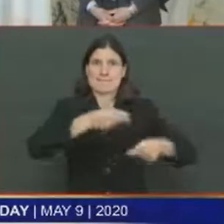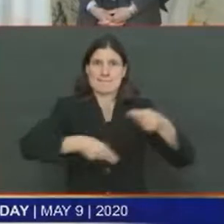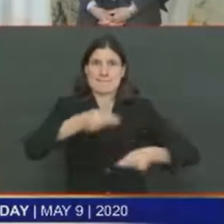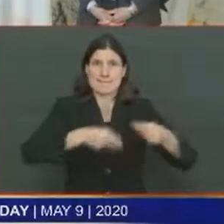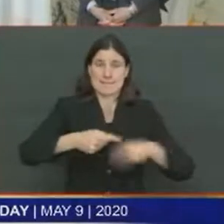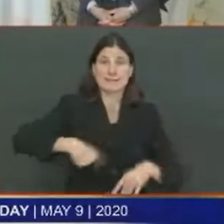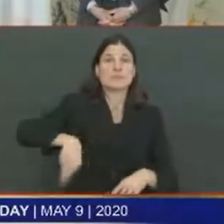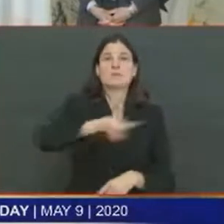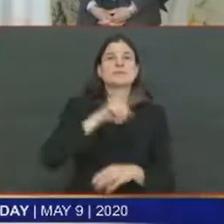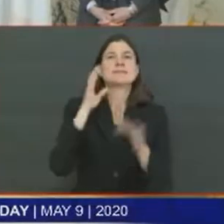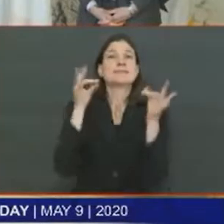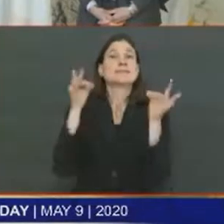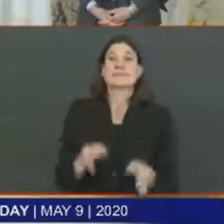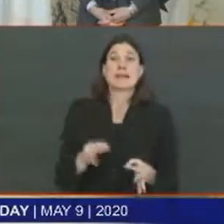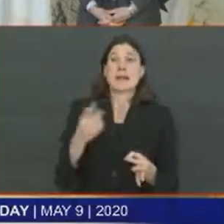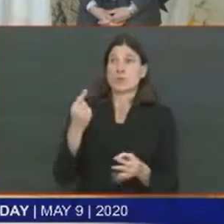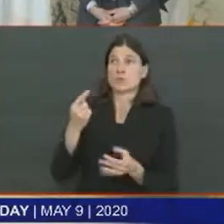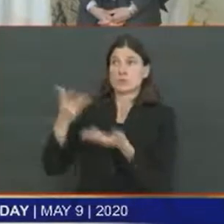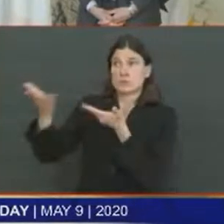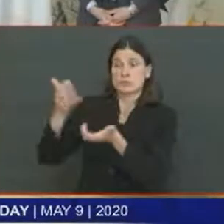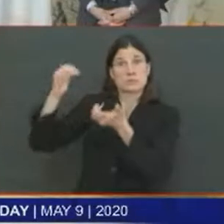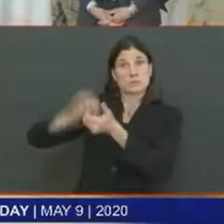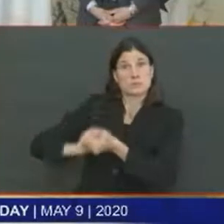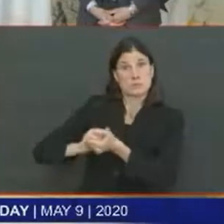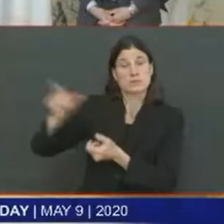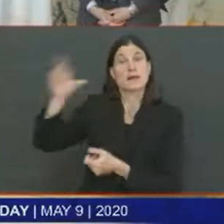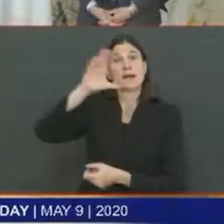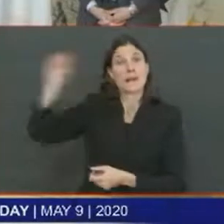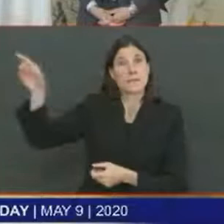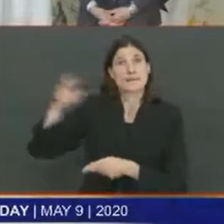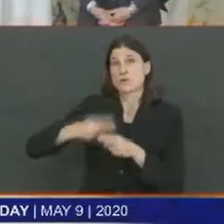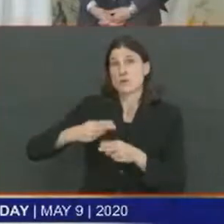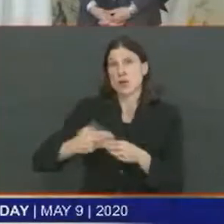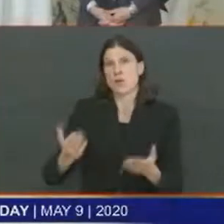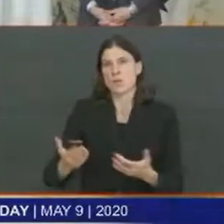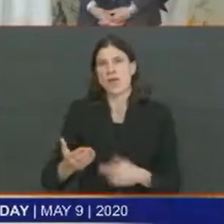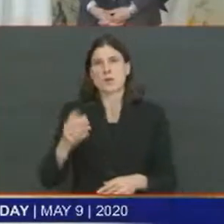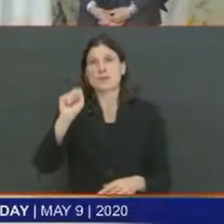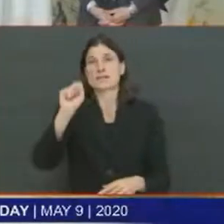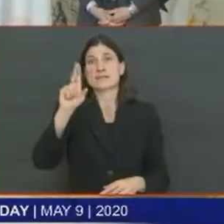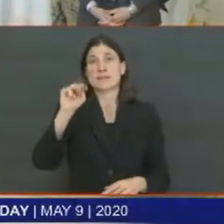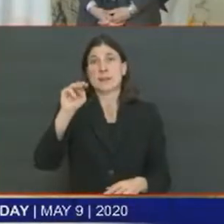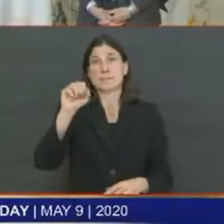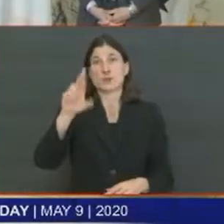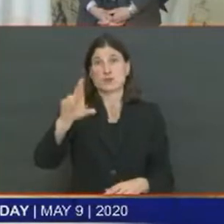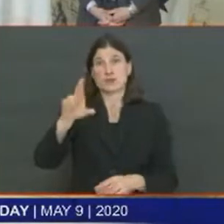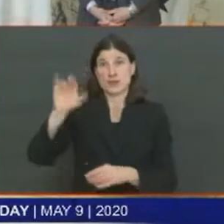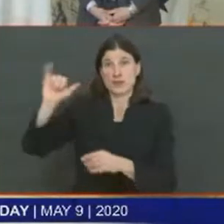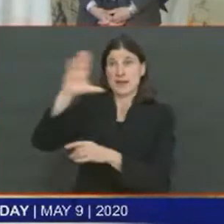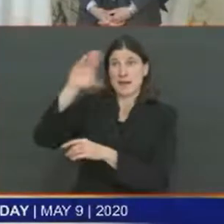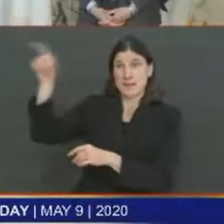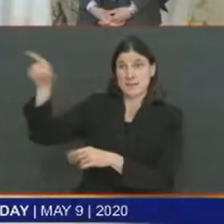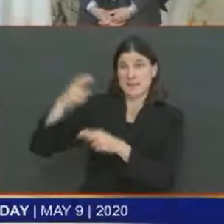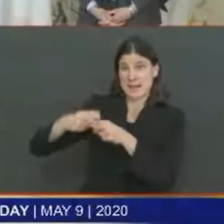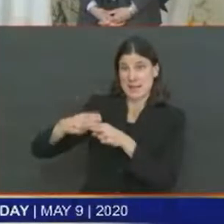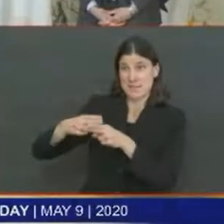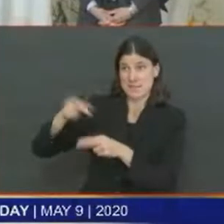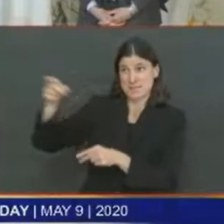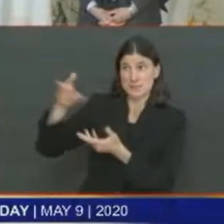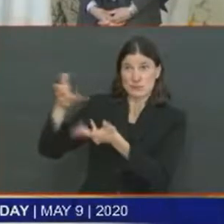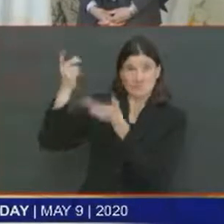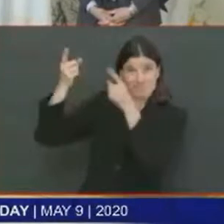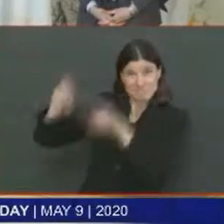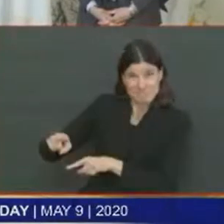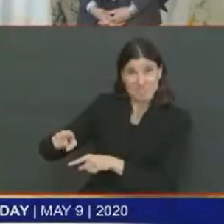which is a student loan advisory service. Summer's specialty is enrolling borrowers into